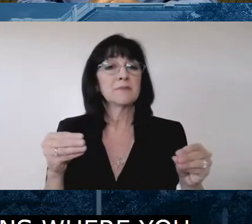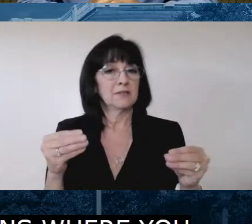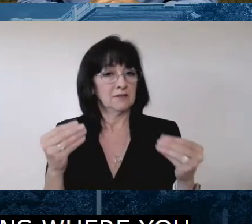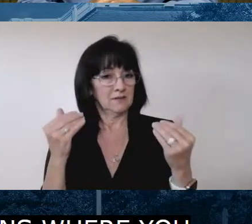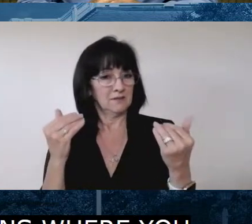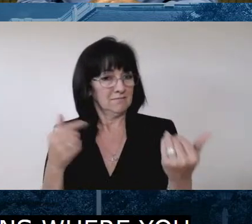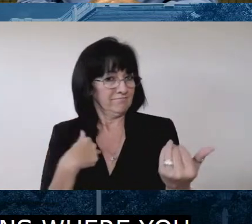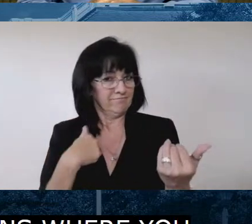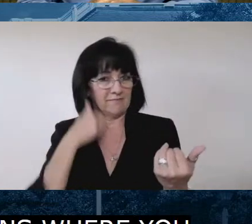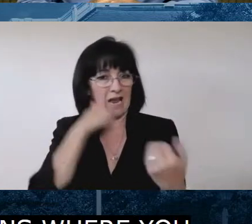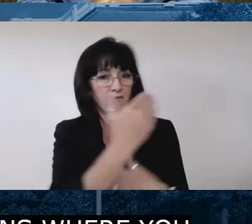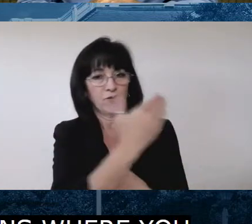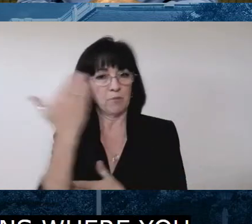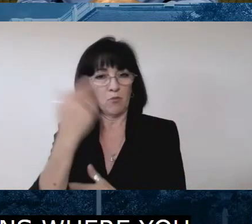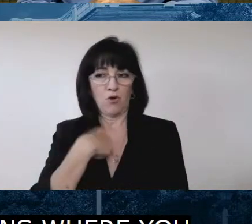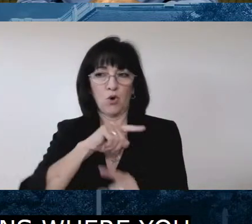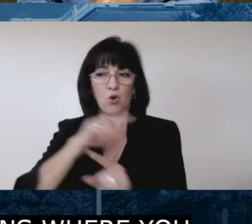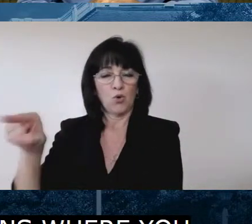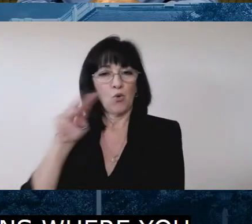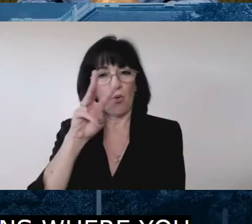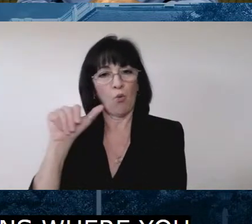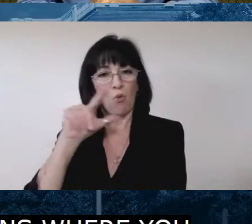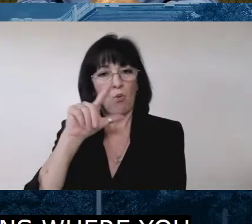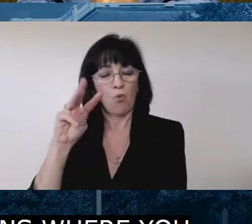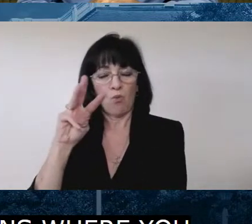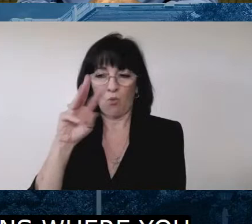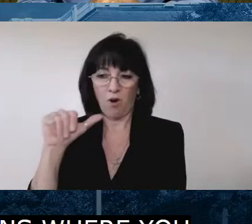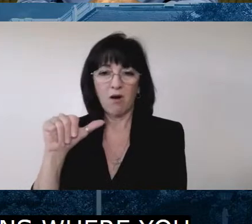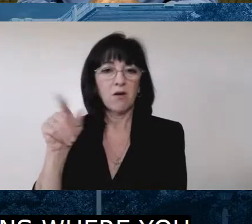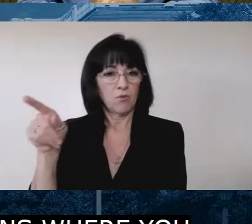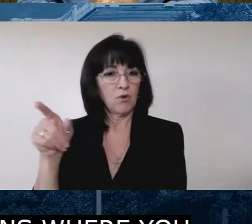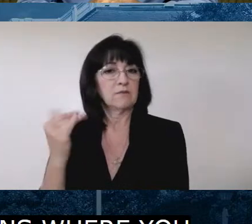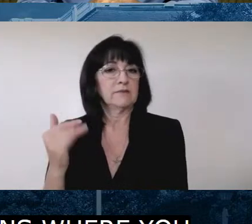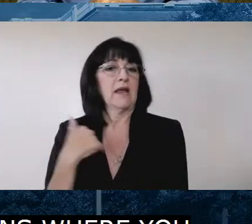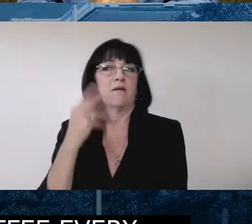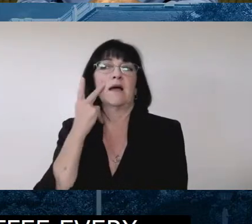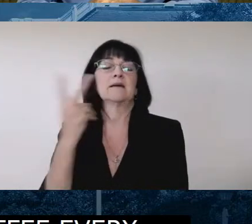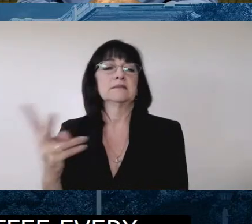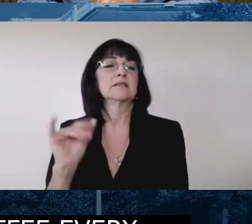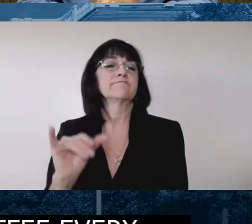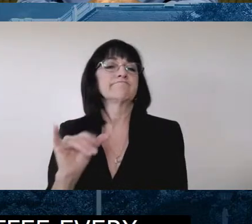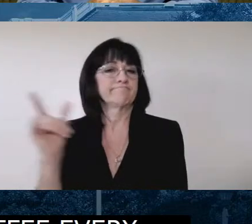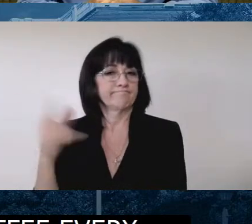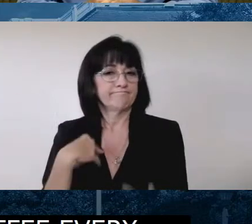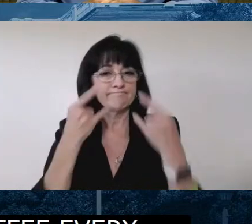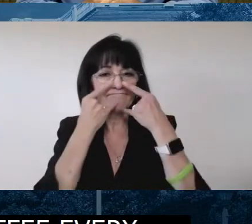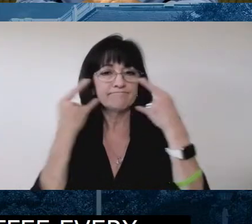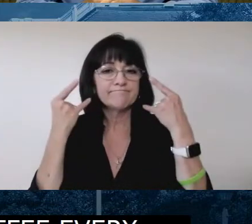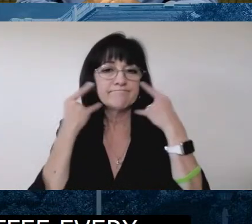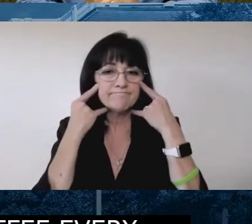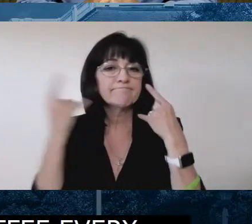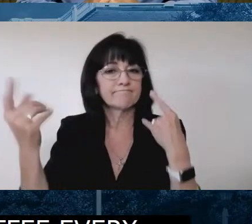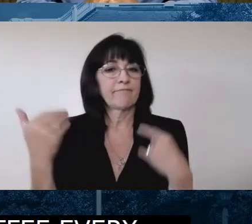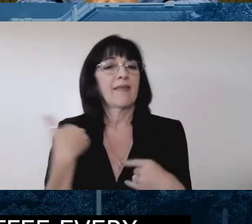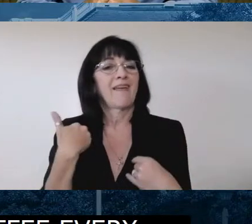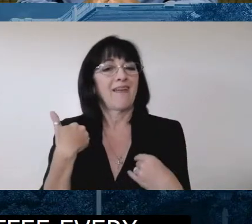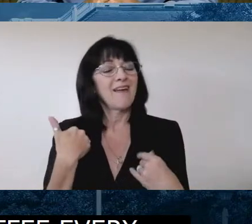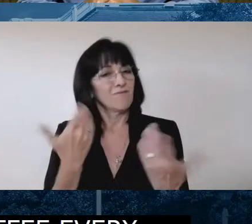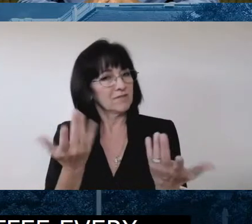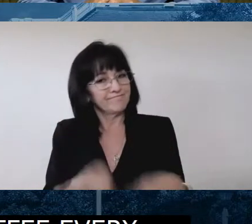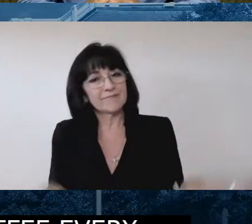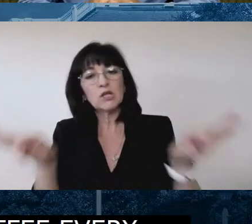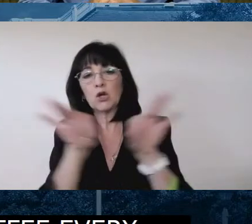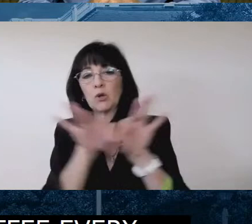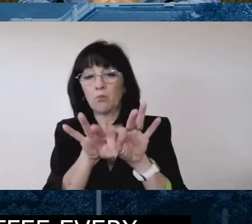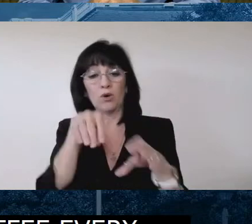every morning, and the staff there are now wearing masks. And I think it's important that we wear masks in respect